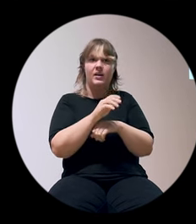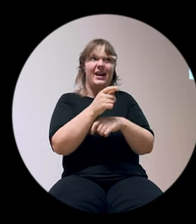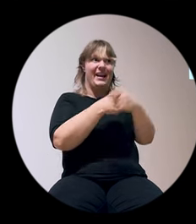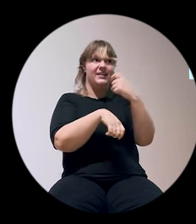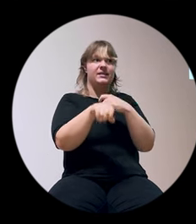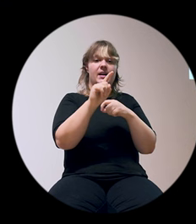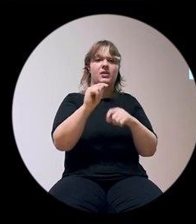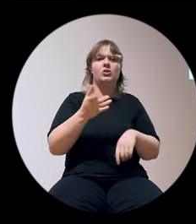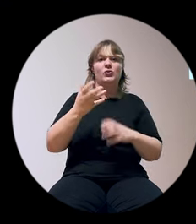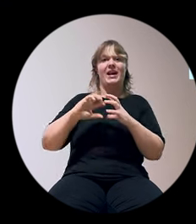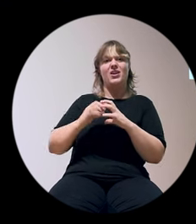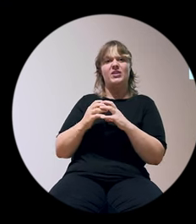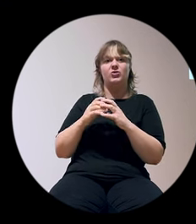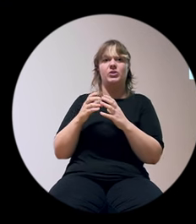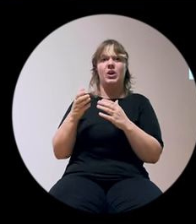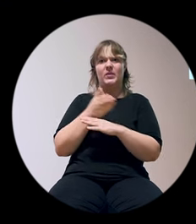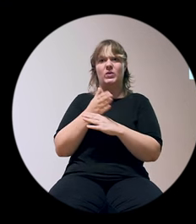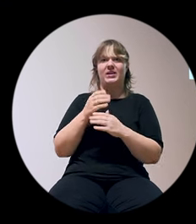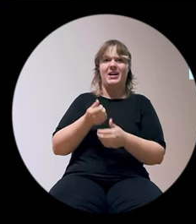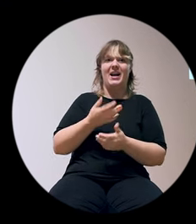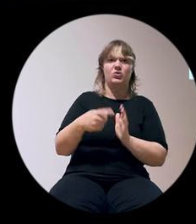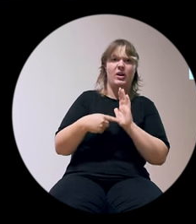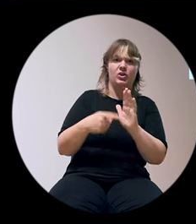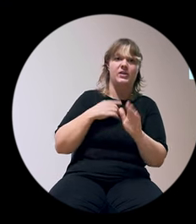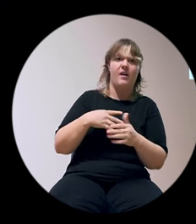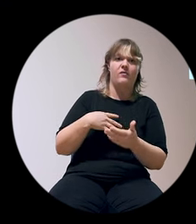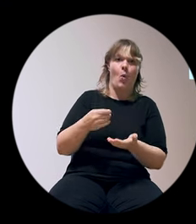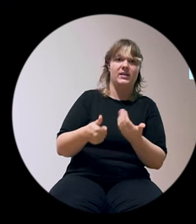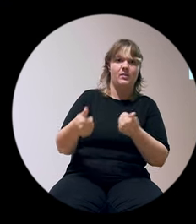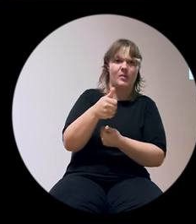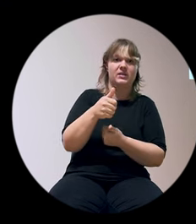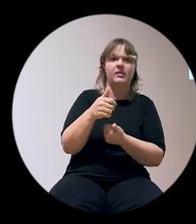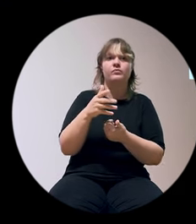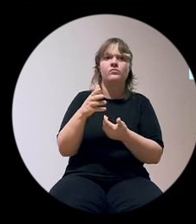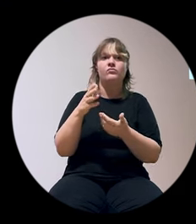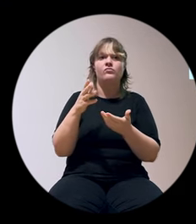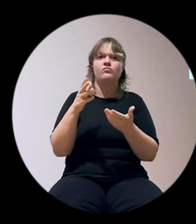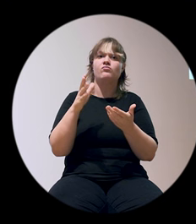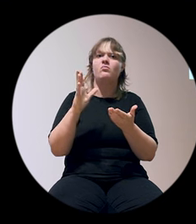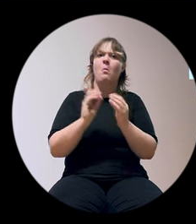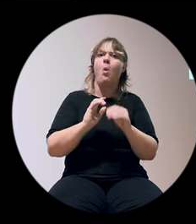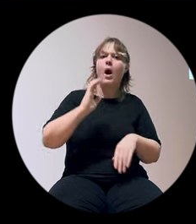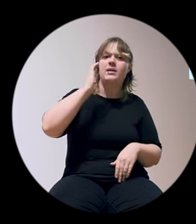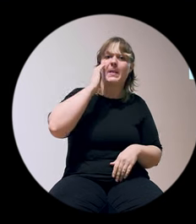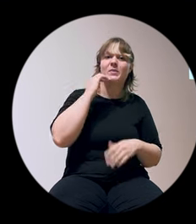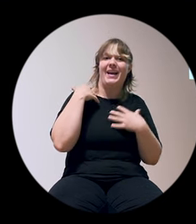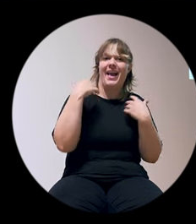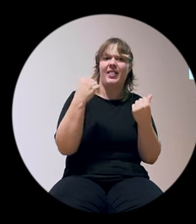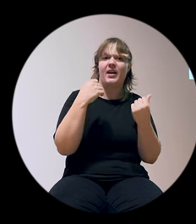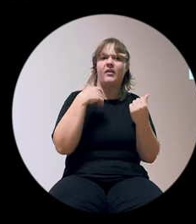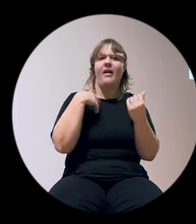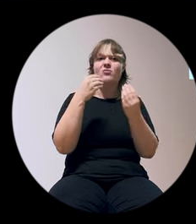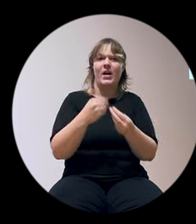intersection between these expressions of white supremacy, culminating in gestures of acknowledgement, healing, and reconciliation. This work is an